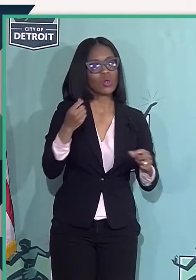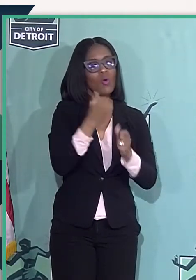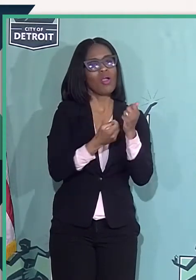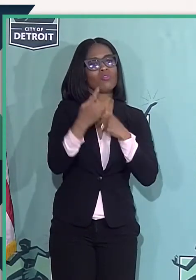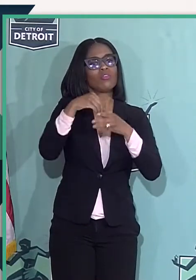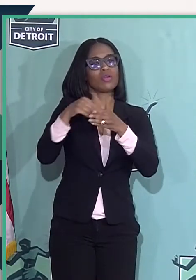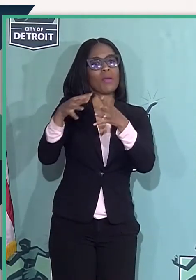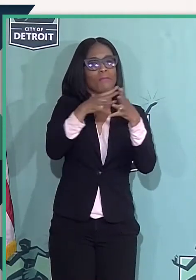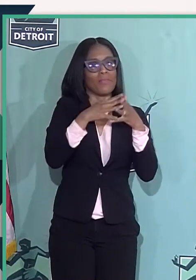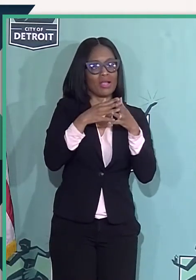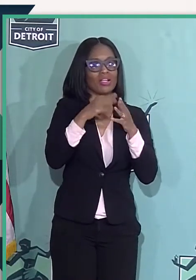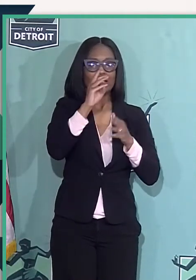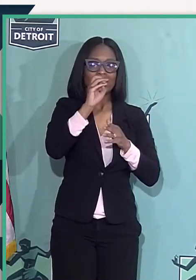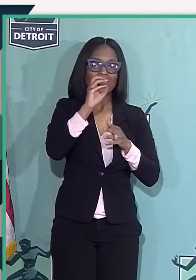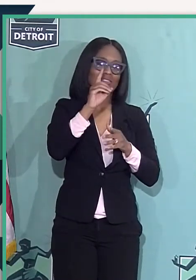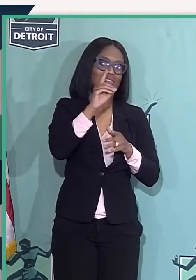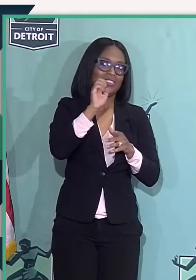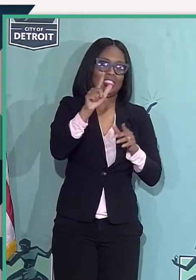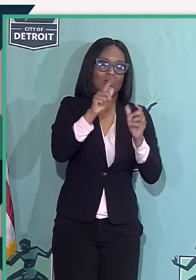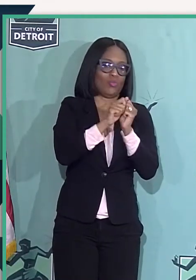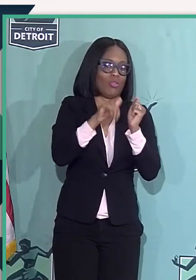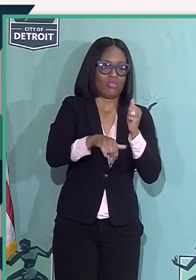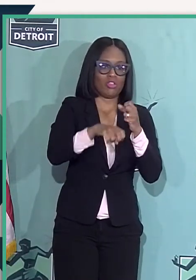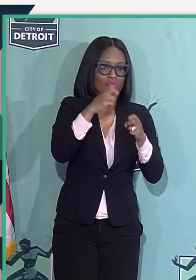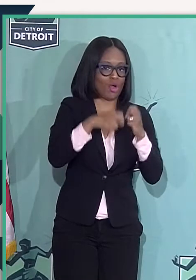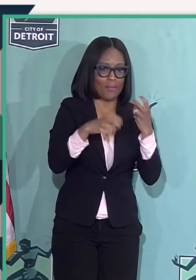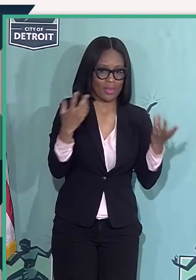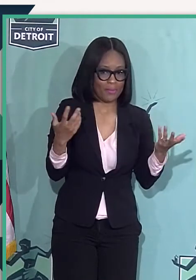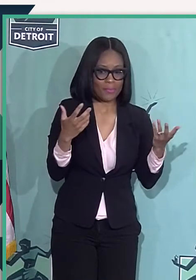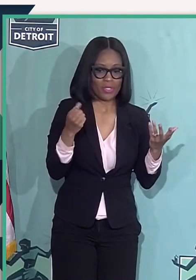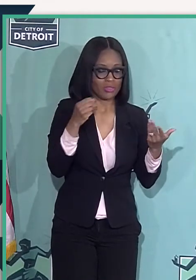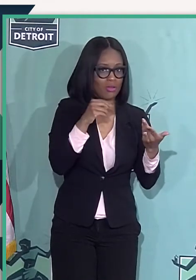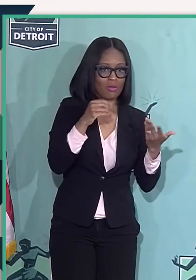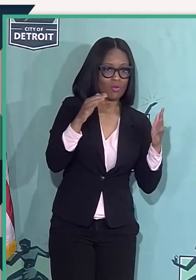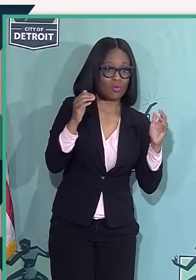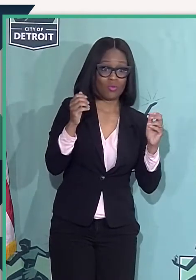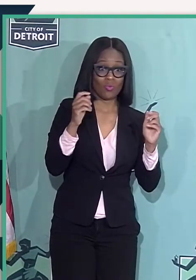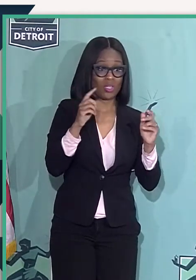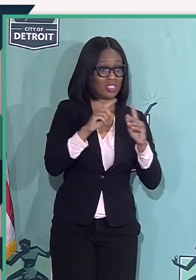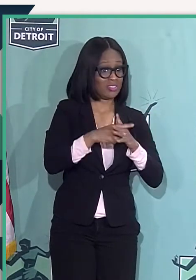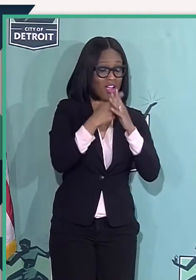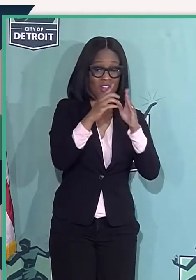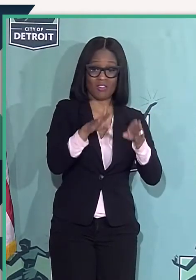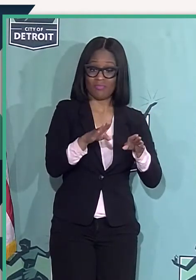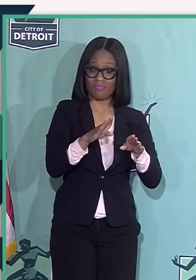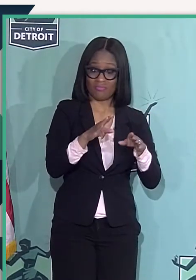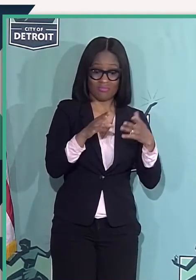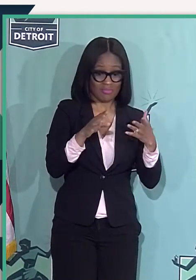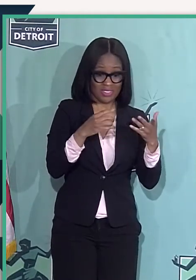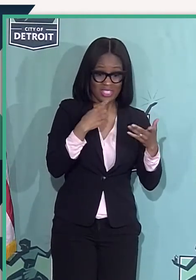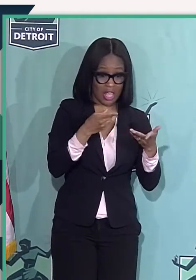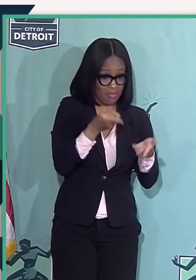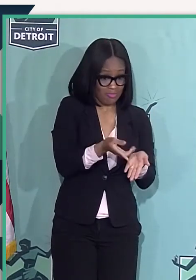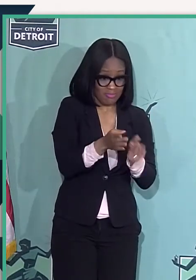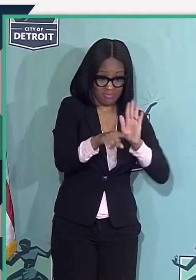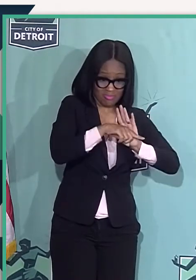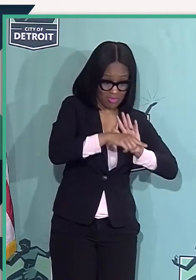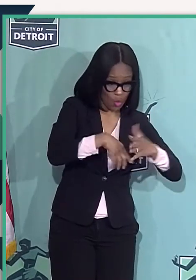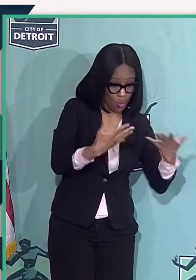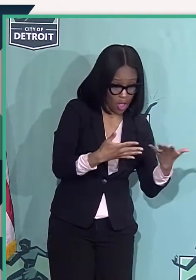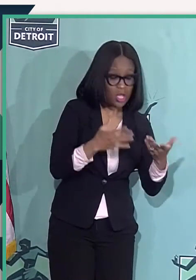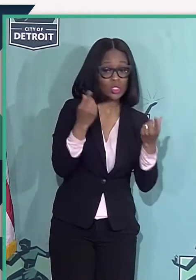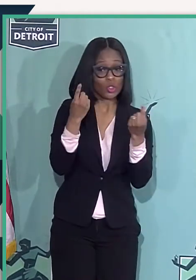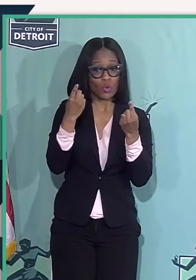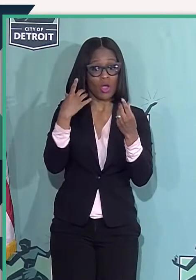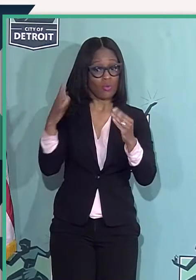is dealing with this one way or another. We stepped forward right out of the gate, said, here's the deficit, here's what we're going to do. We're going to act early